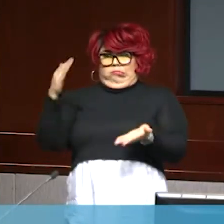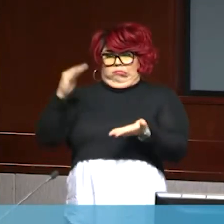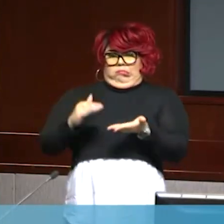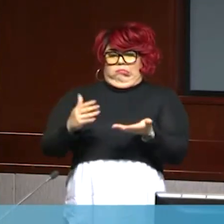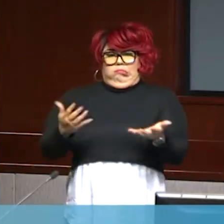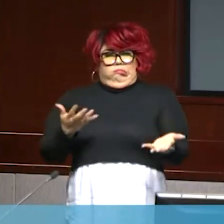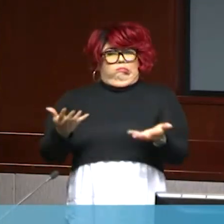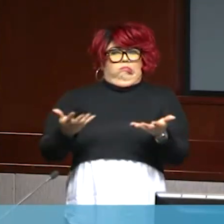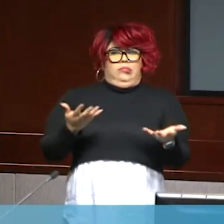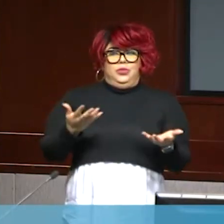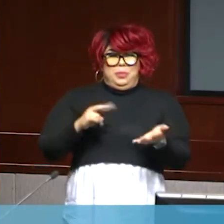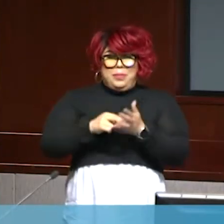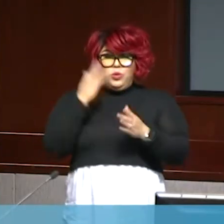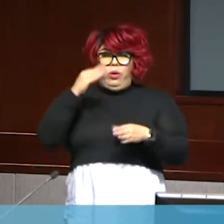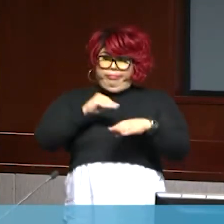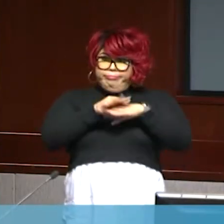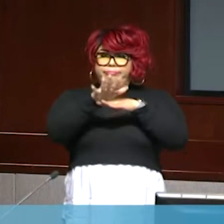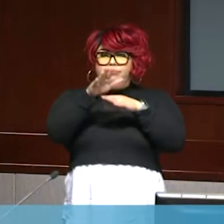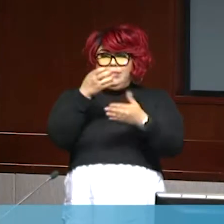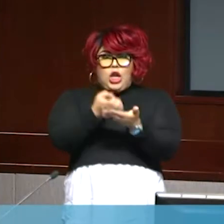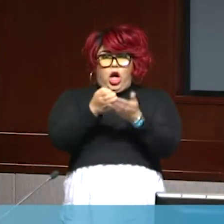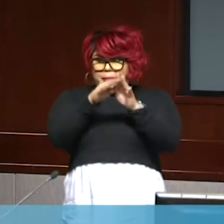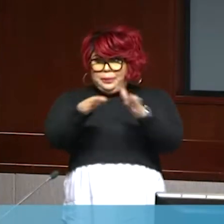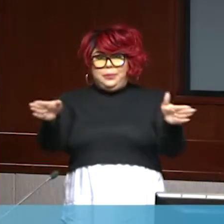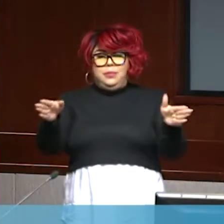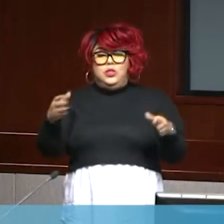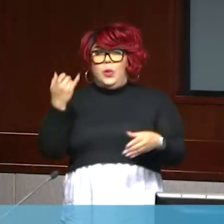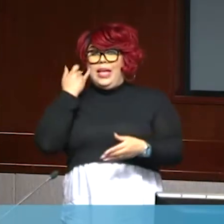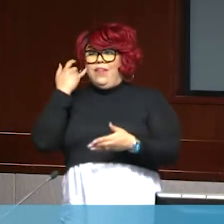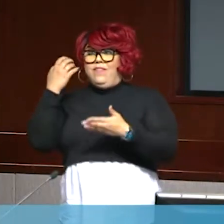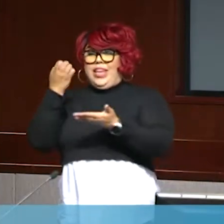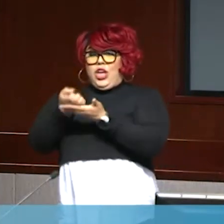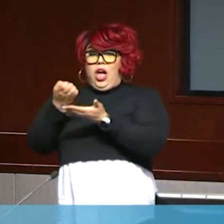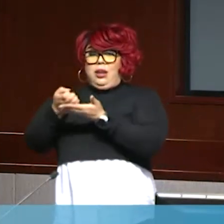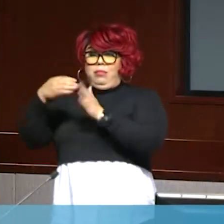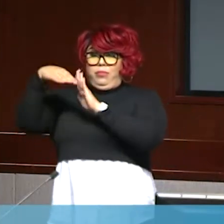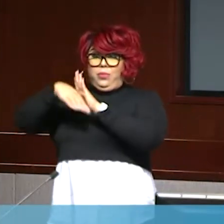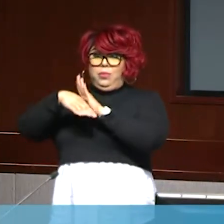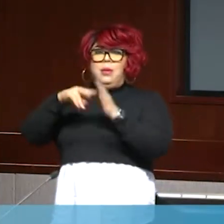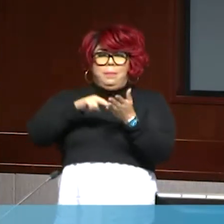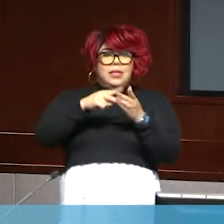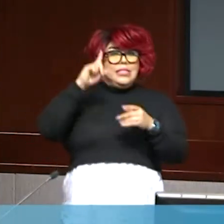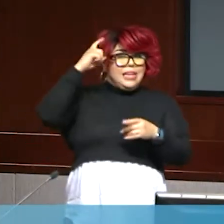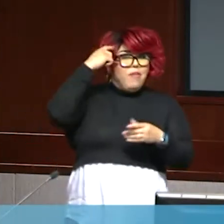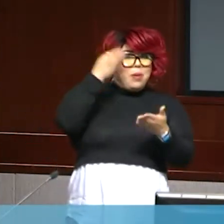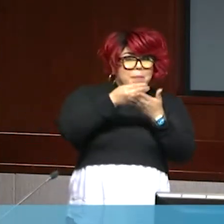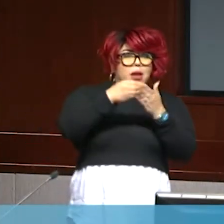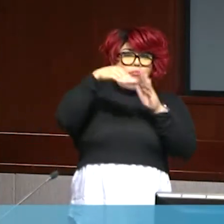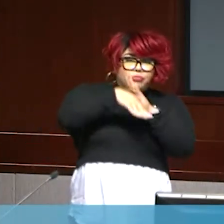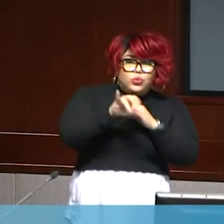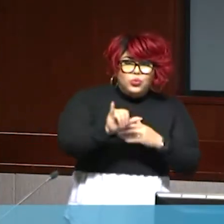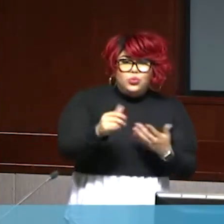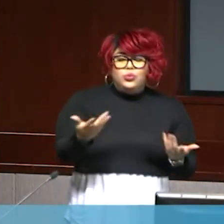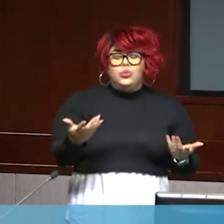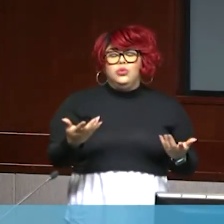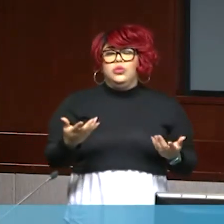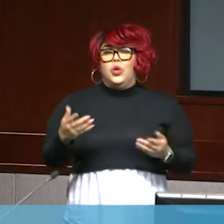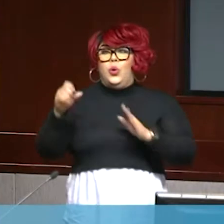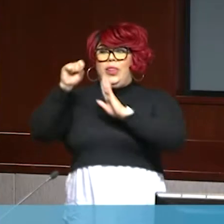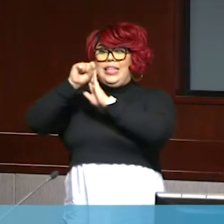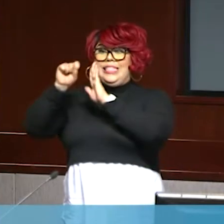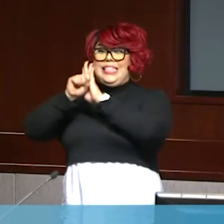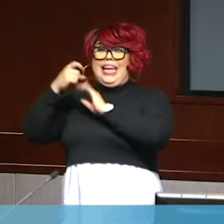economy. As the economy goes, so does government revenues. When you throw in the fact that the state has